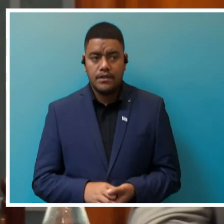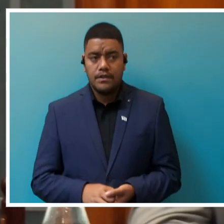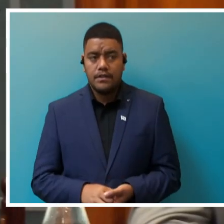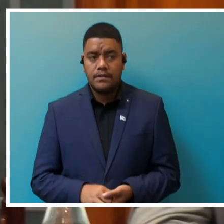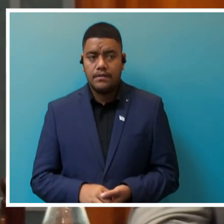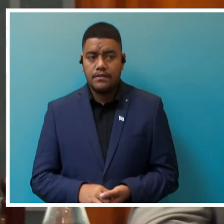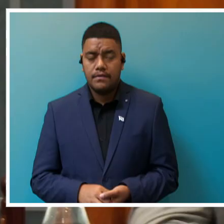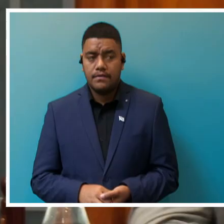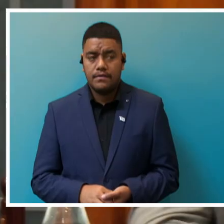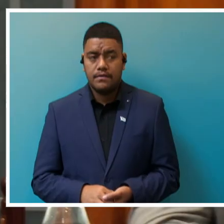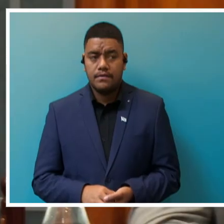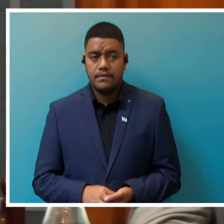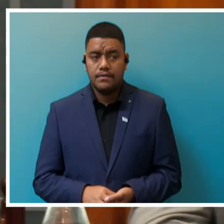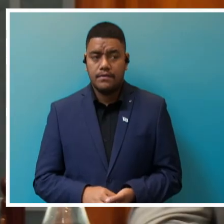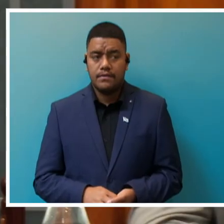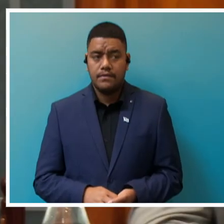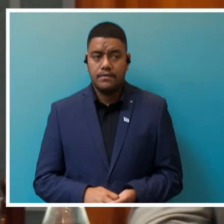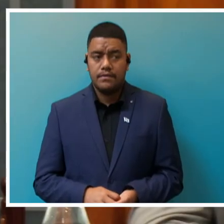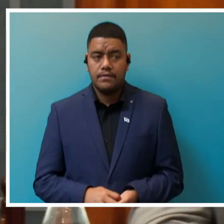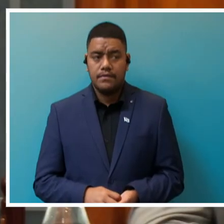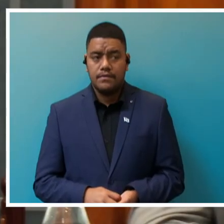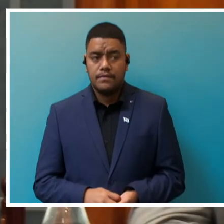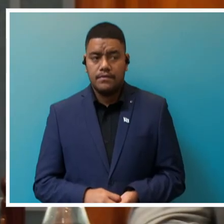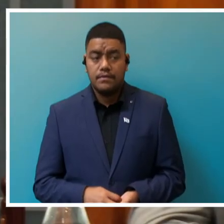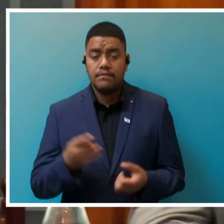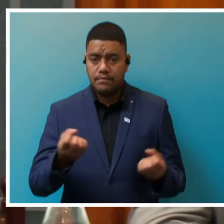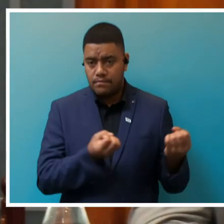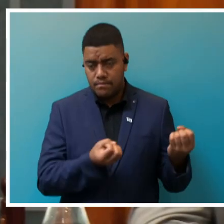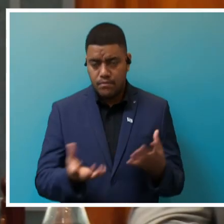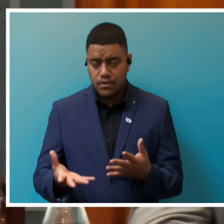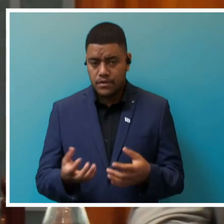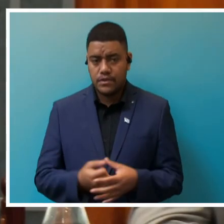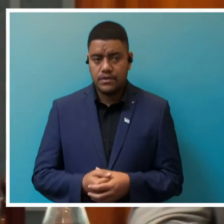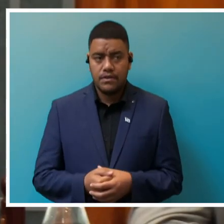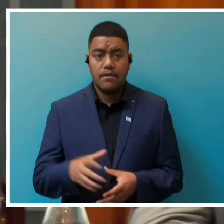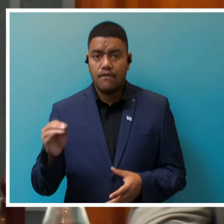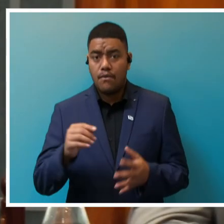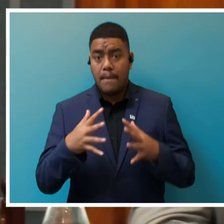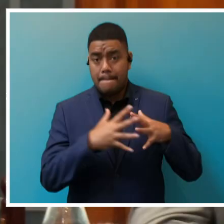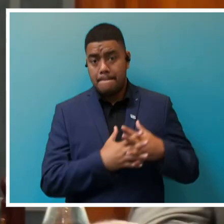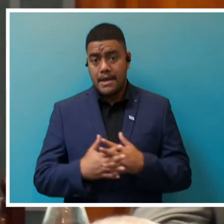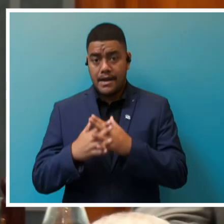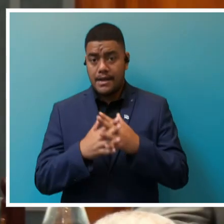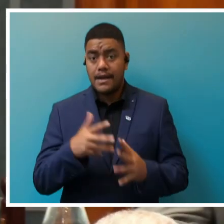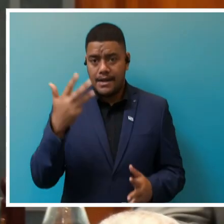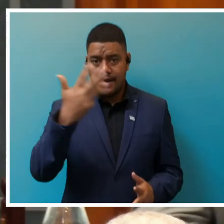blackbelly breeding rams was imported from the US in the